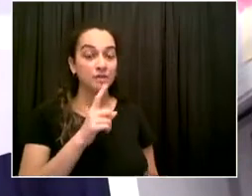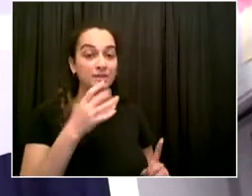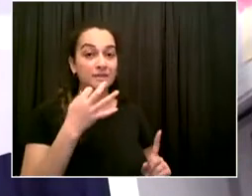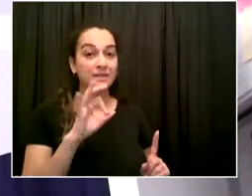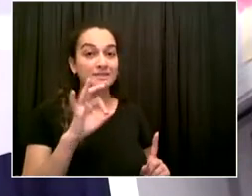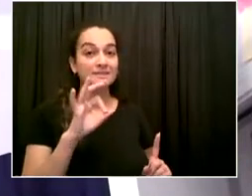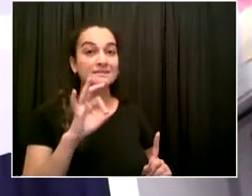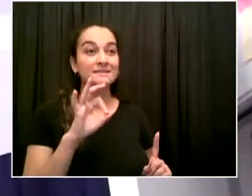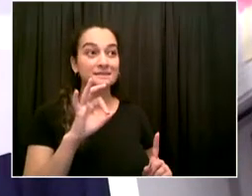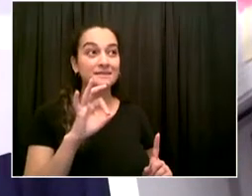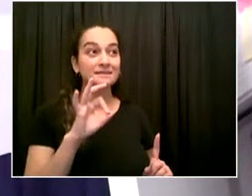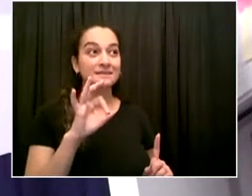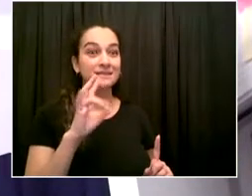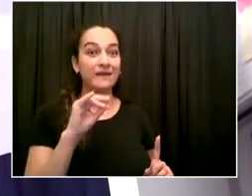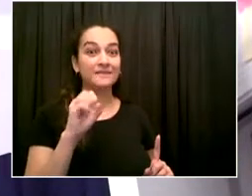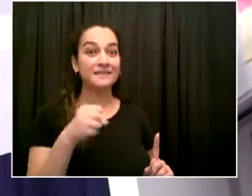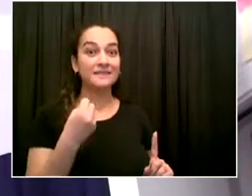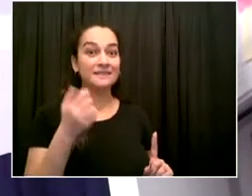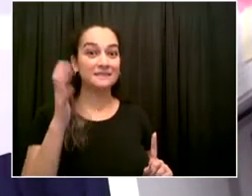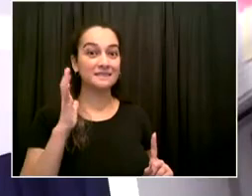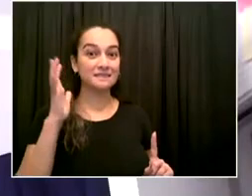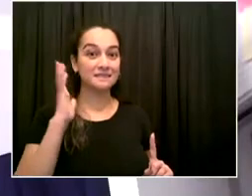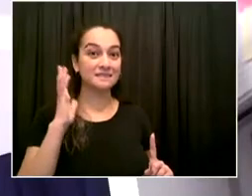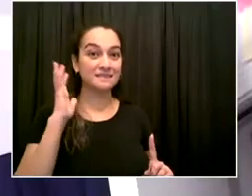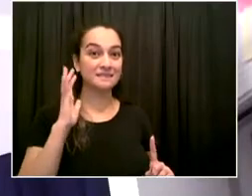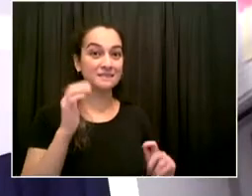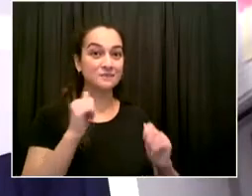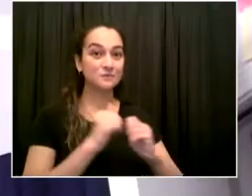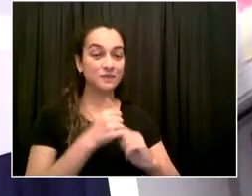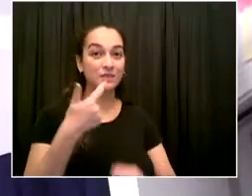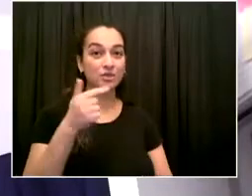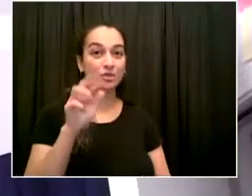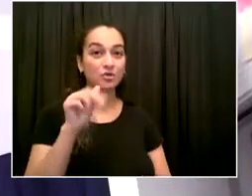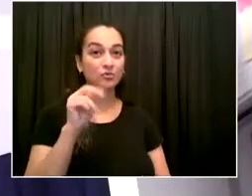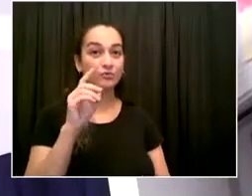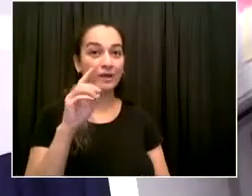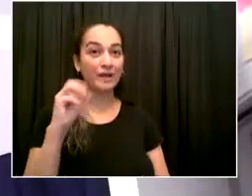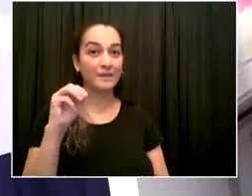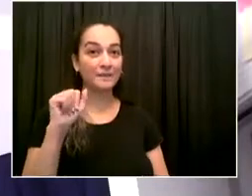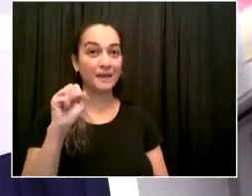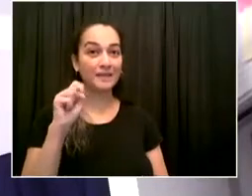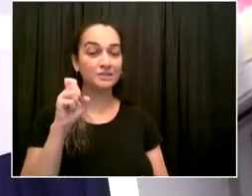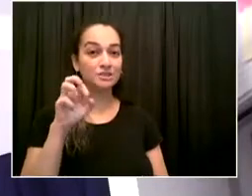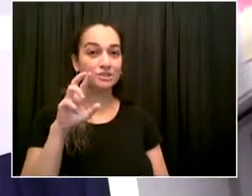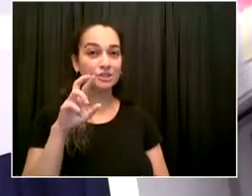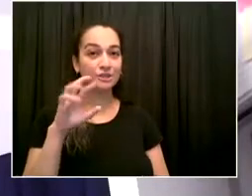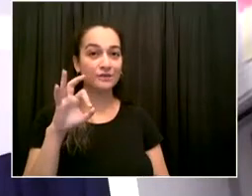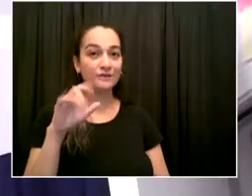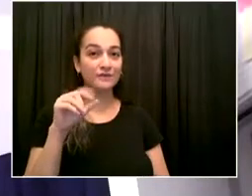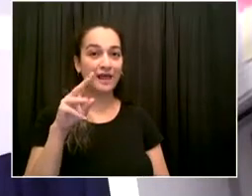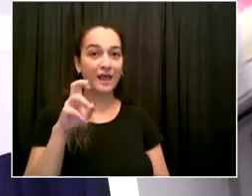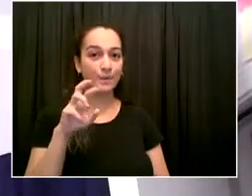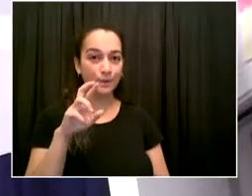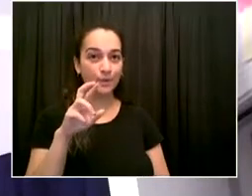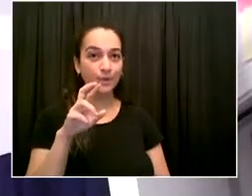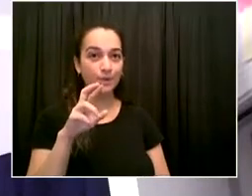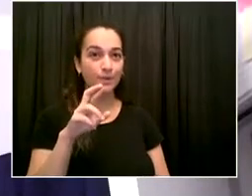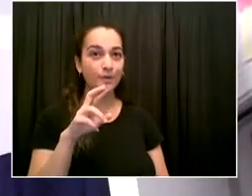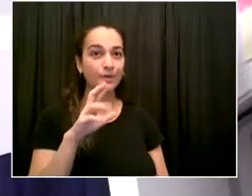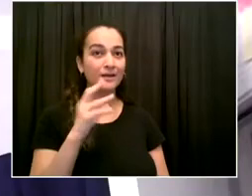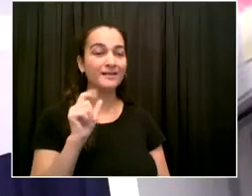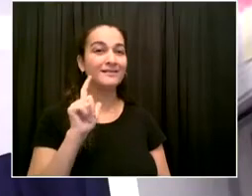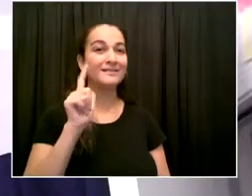to the 80s with myself, and then the 90s with Biggie and Jay-Z, and the new millennium with Fabulous, you know, we